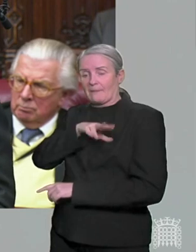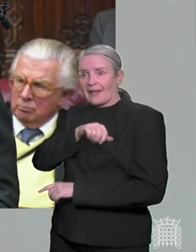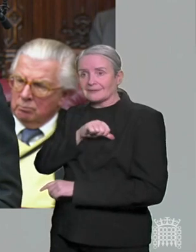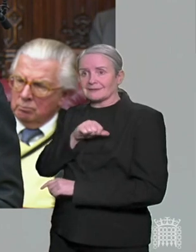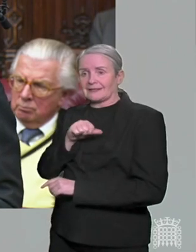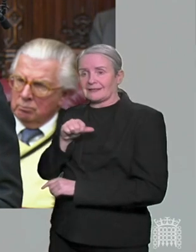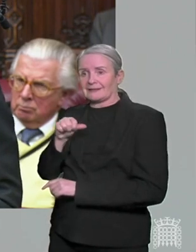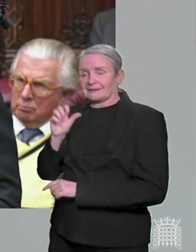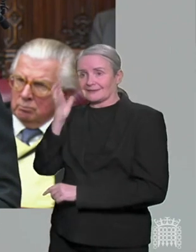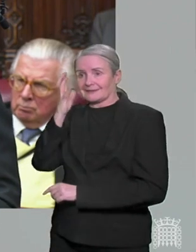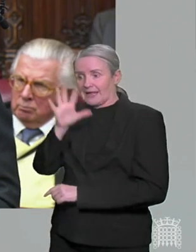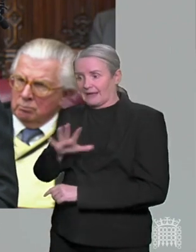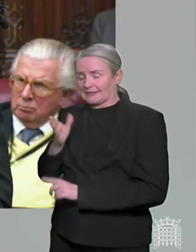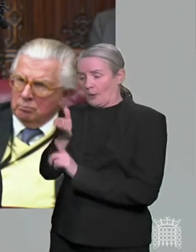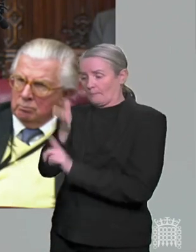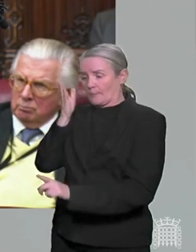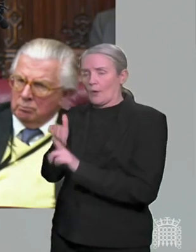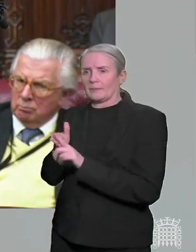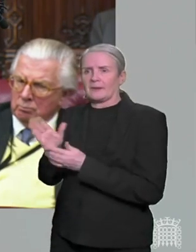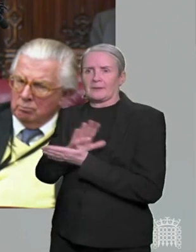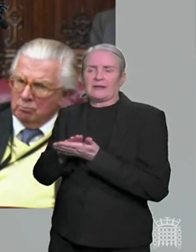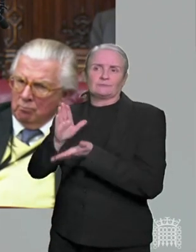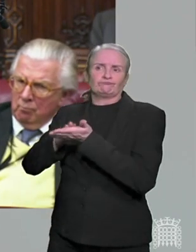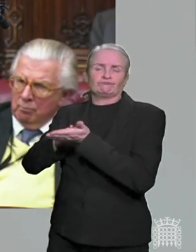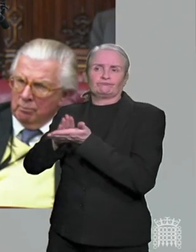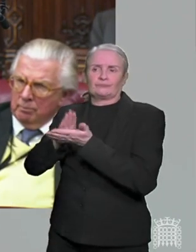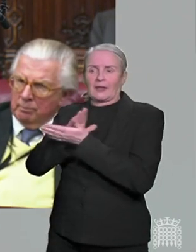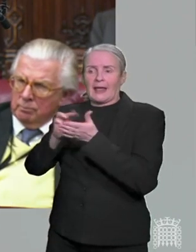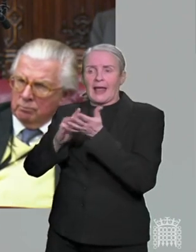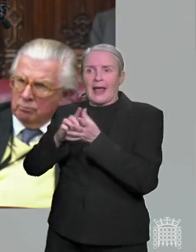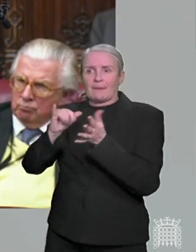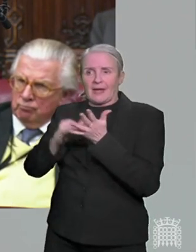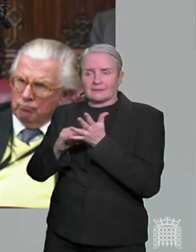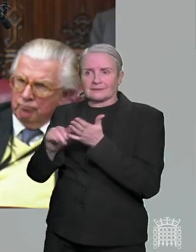risks rewarding Hamas, playing into Iran's hands, and perhaps